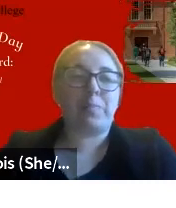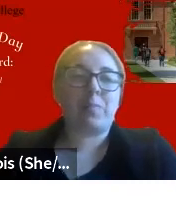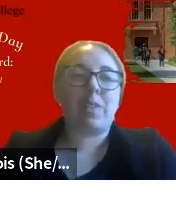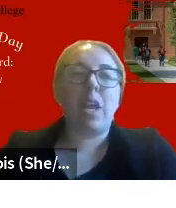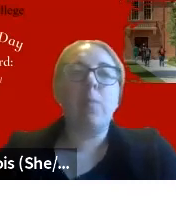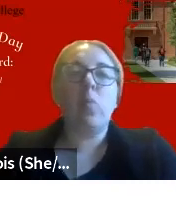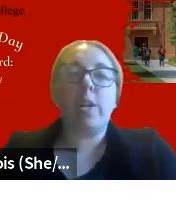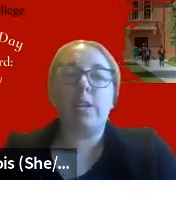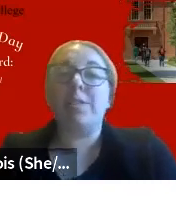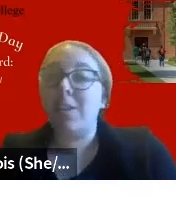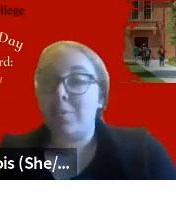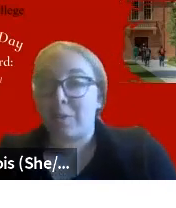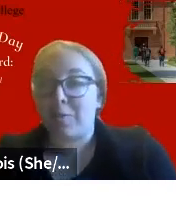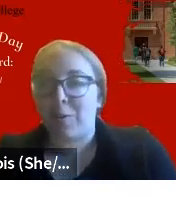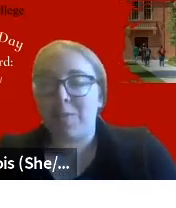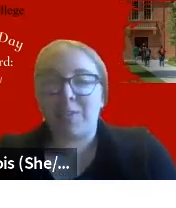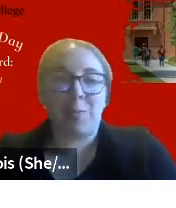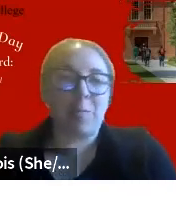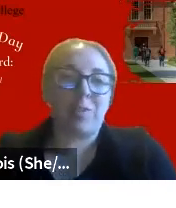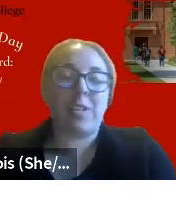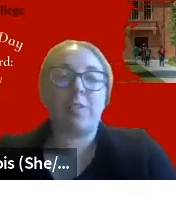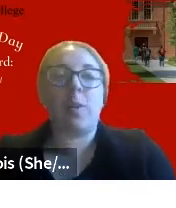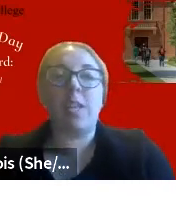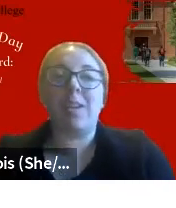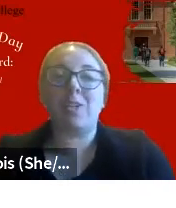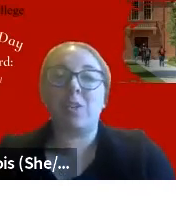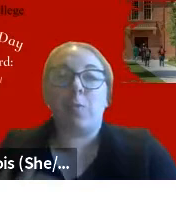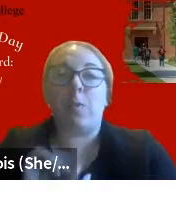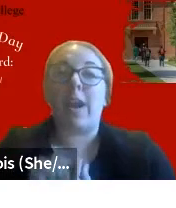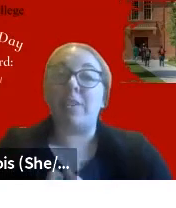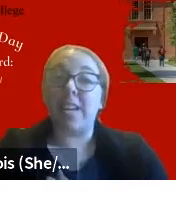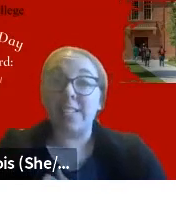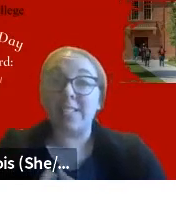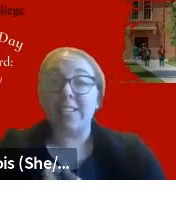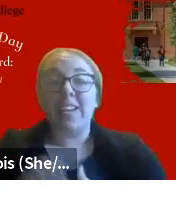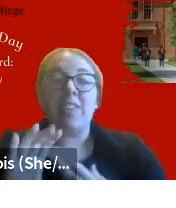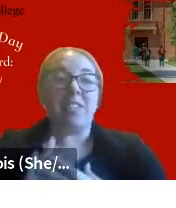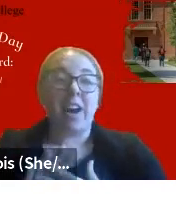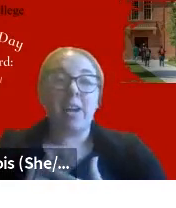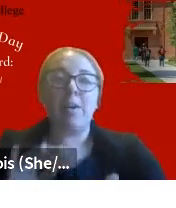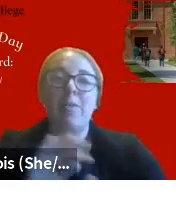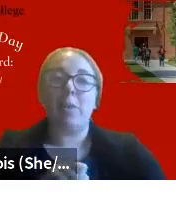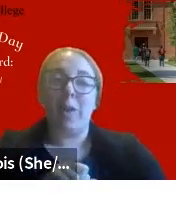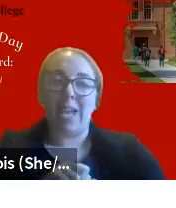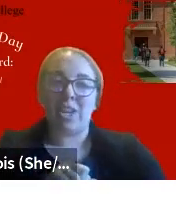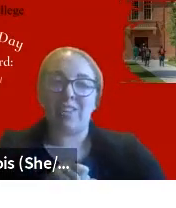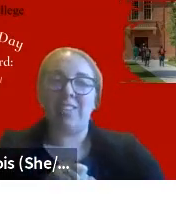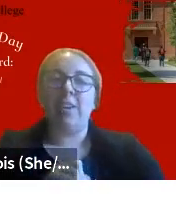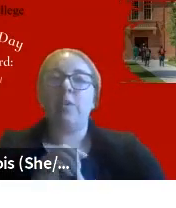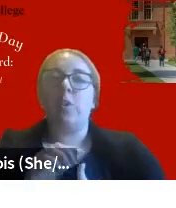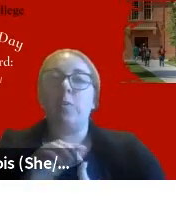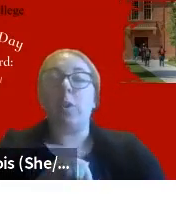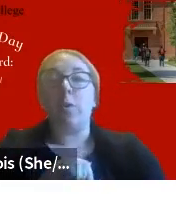about what is needed for the form, the super important stuff. So I need to make sure we want to have the date, the time, the